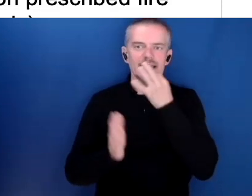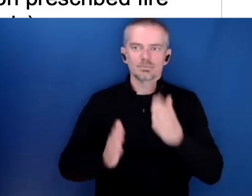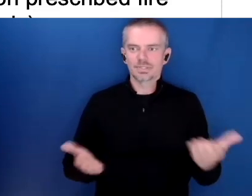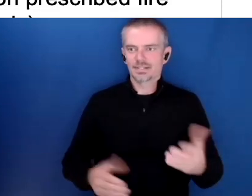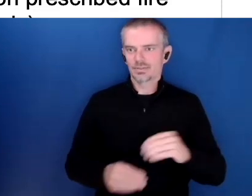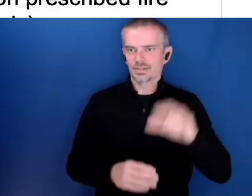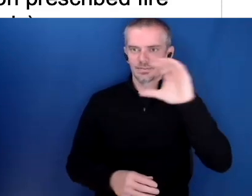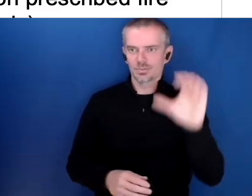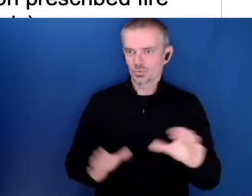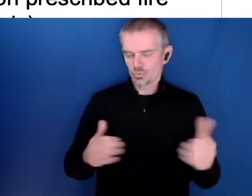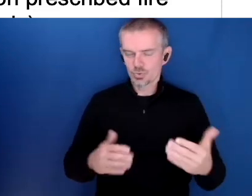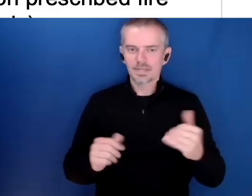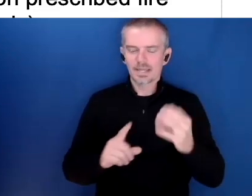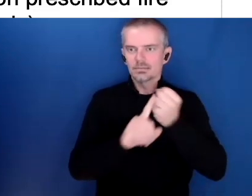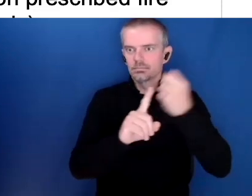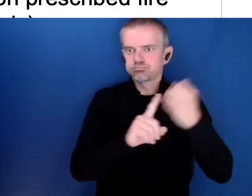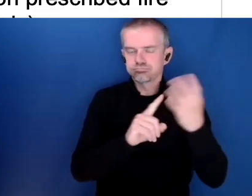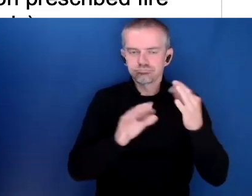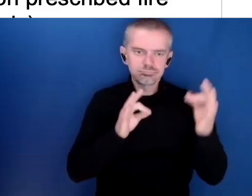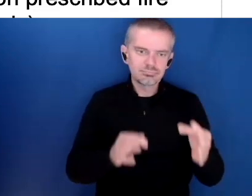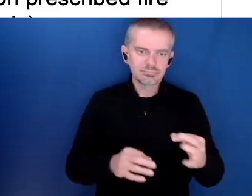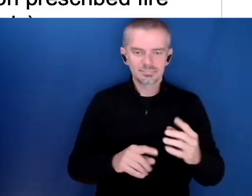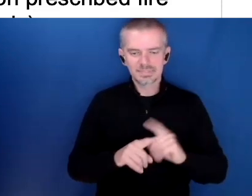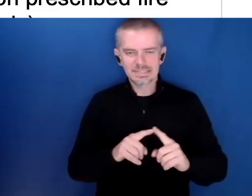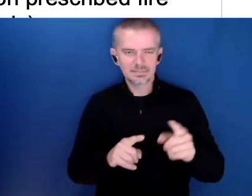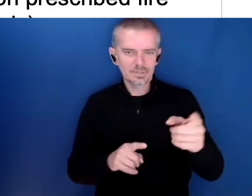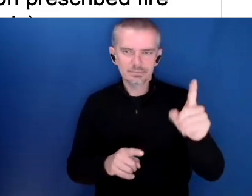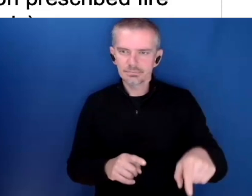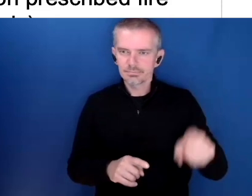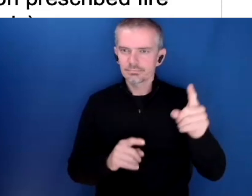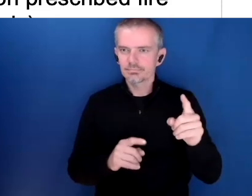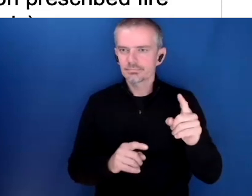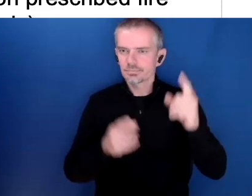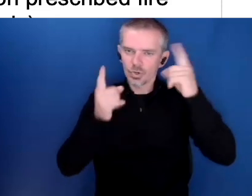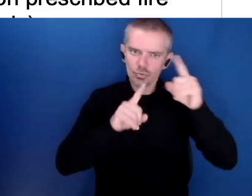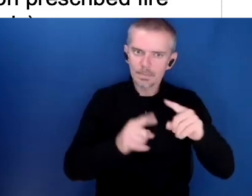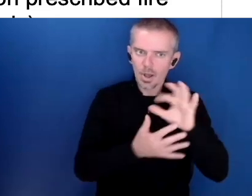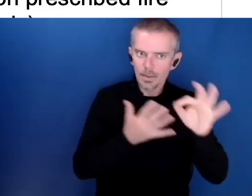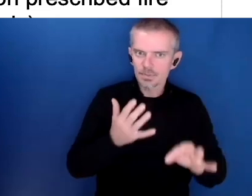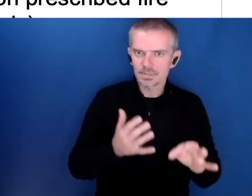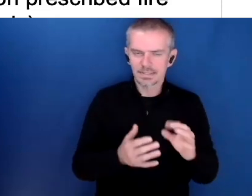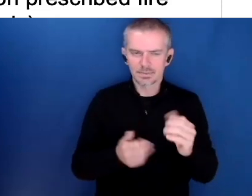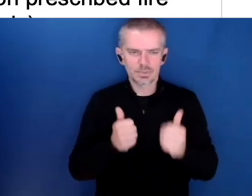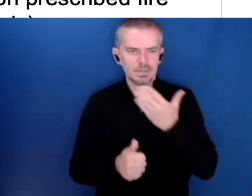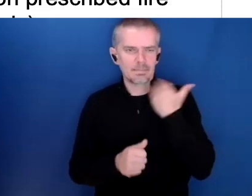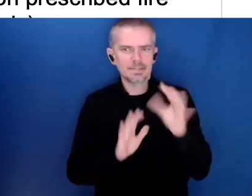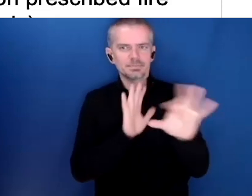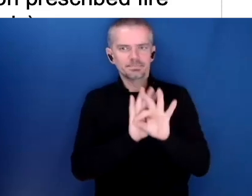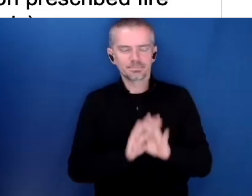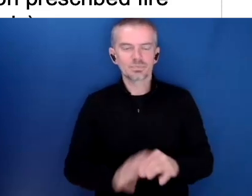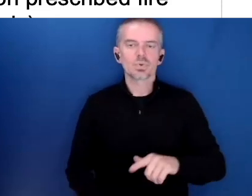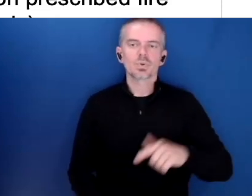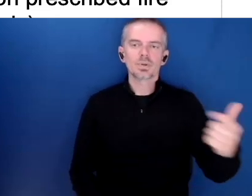dig into some of those nuances of these tools and the decision-making about them. So Emery, I'll turn it back to you to talk about